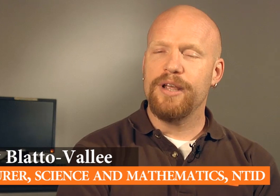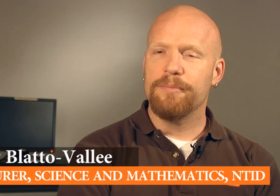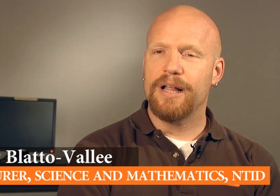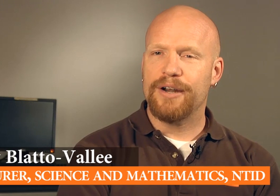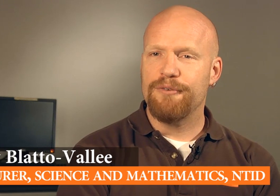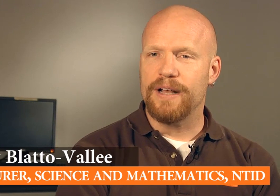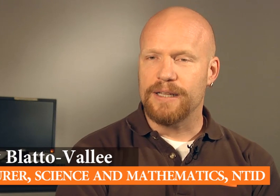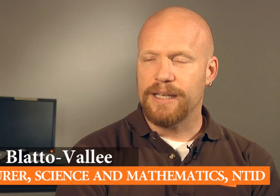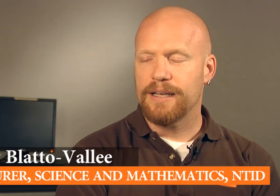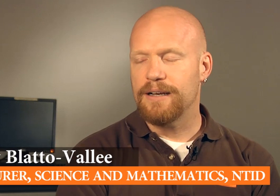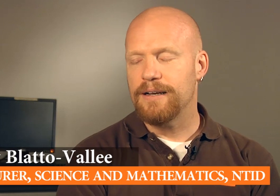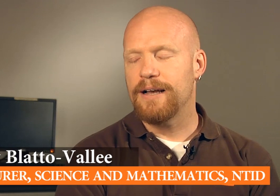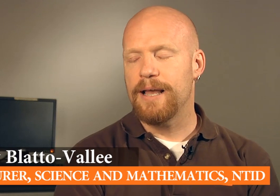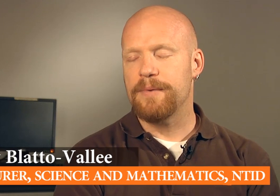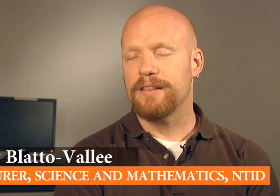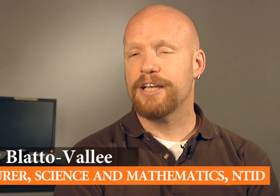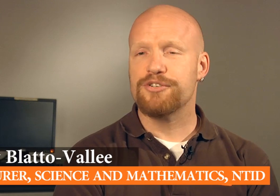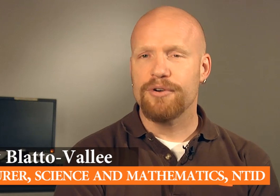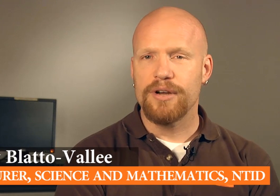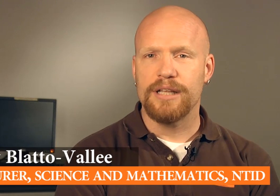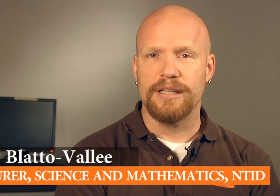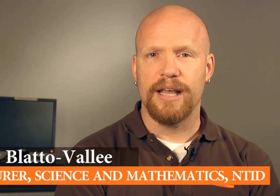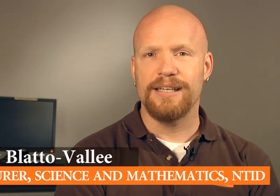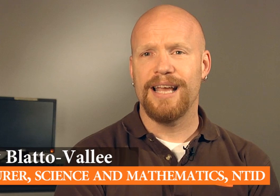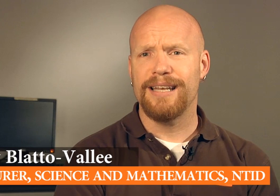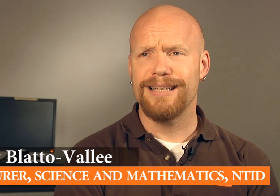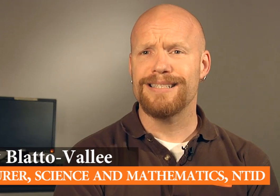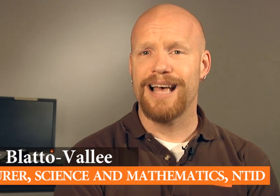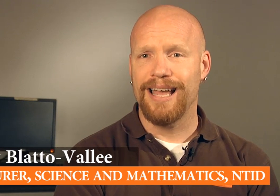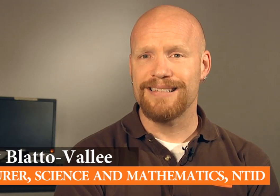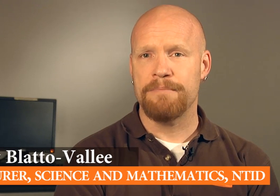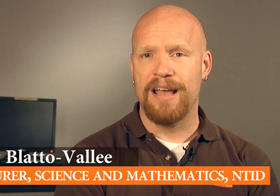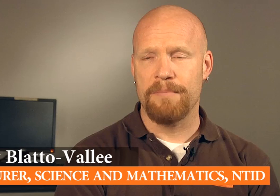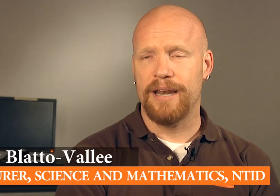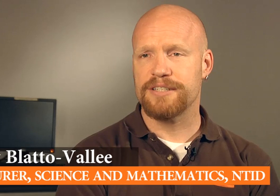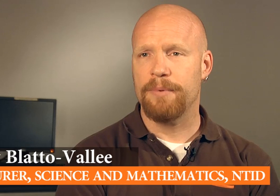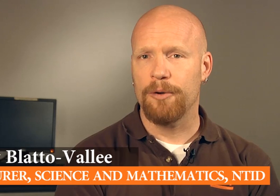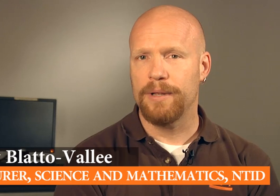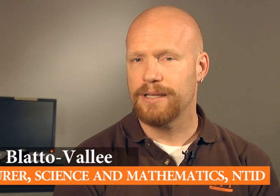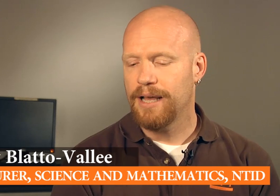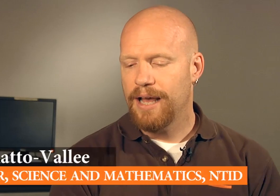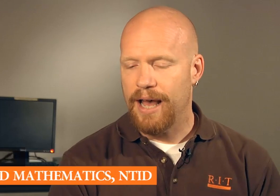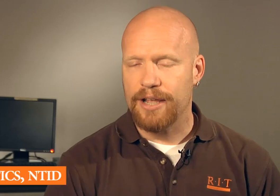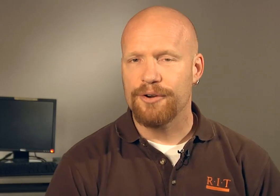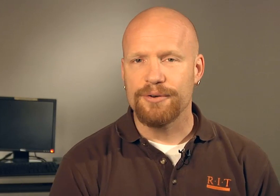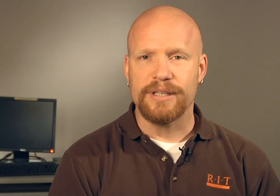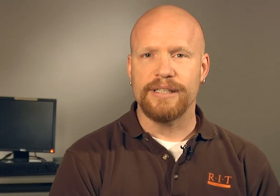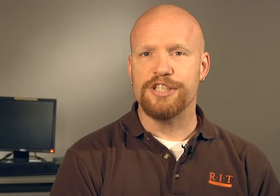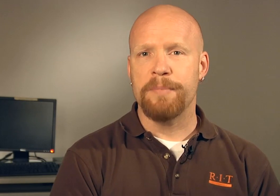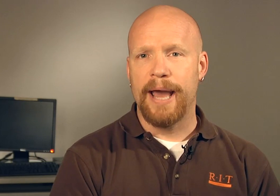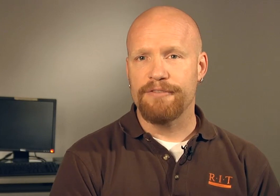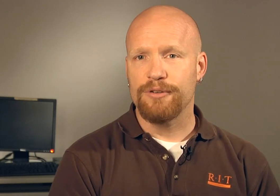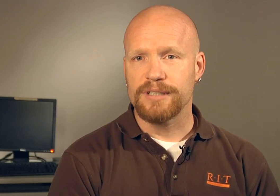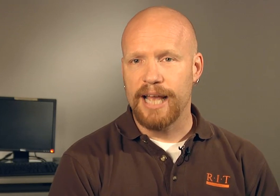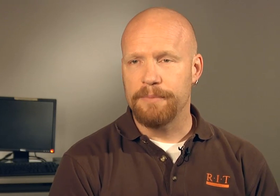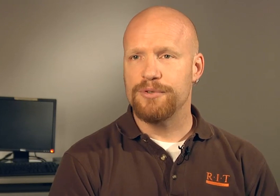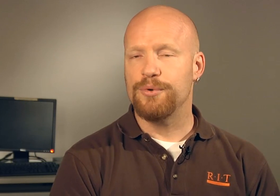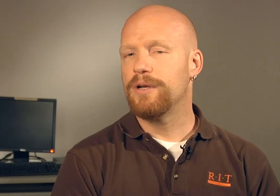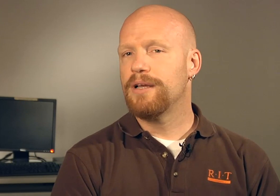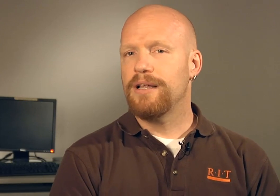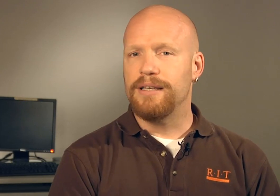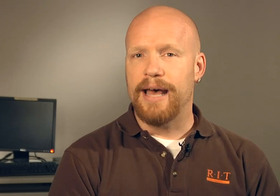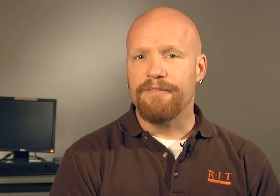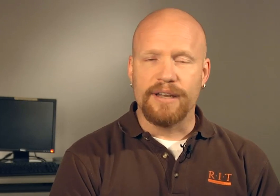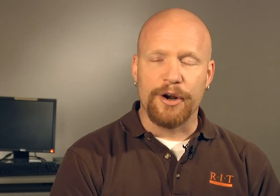My name is Gary Blotto Valley. I am a lecturer in the NTID Science and Mathematics Department. I currently teach math full-time